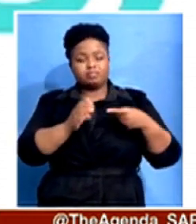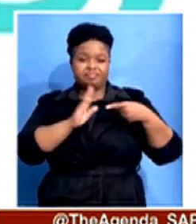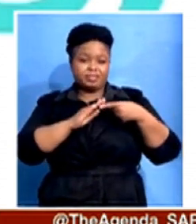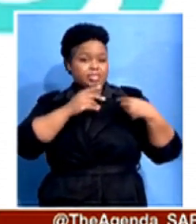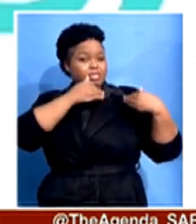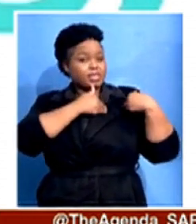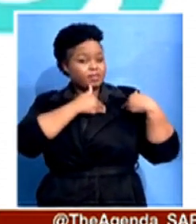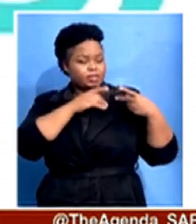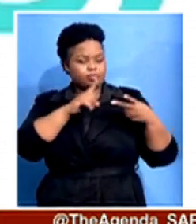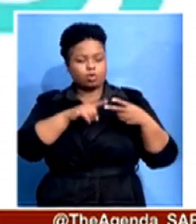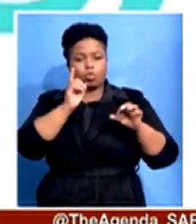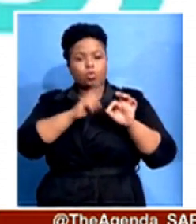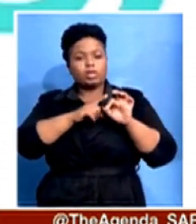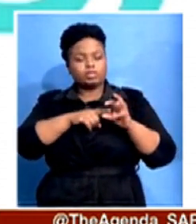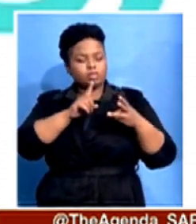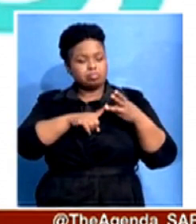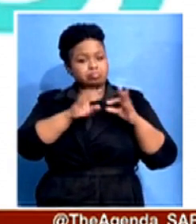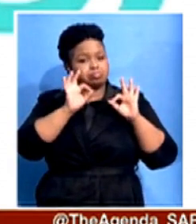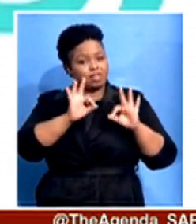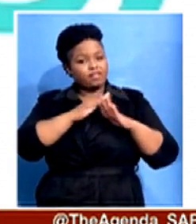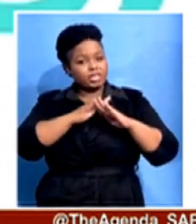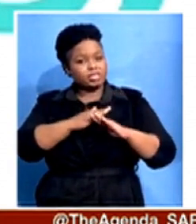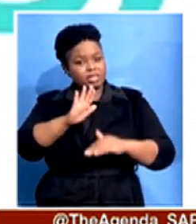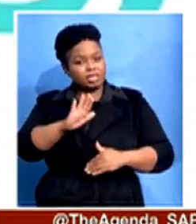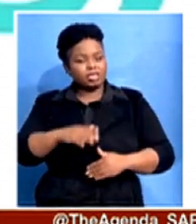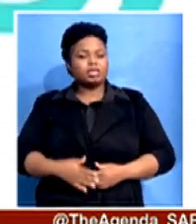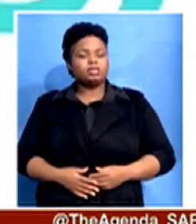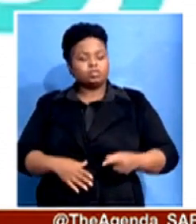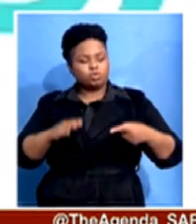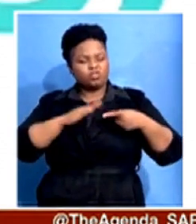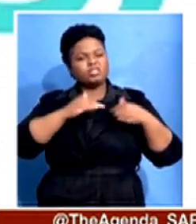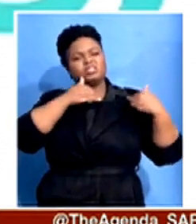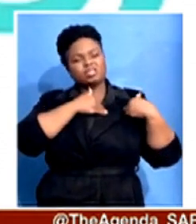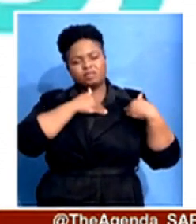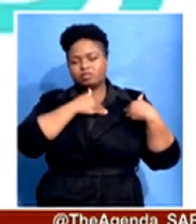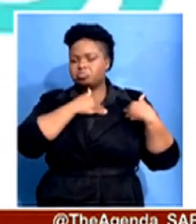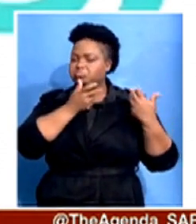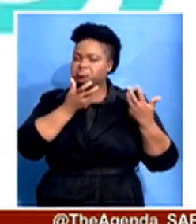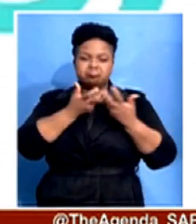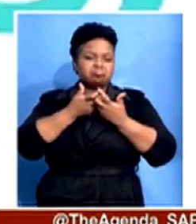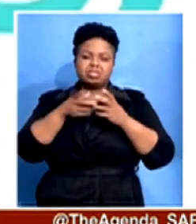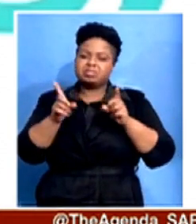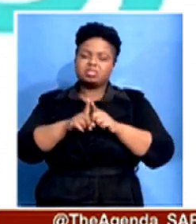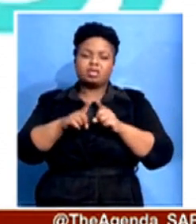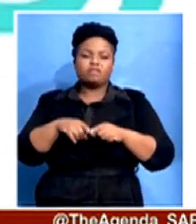efficacy. When it comes to safety, again, very much aligned to these clinical trials, and that's why we were happy that South Africa was involved, because